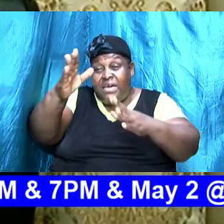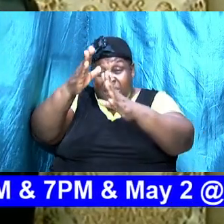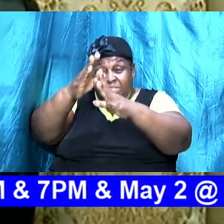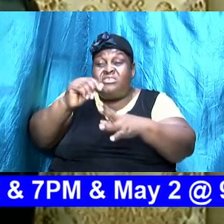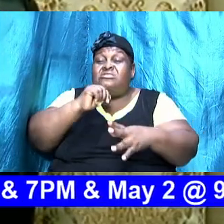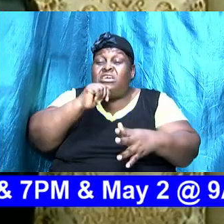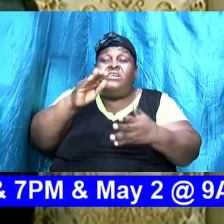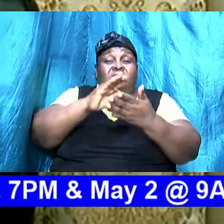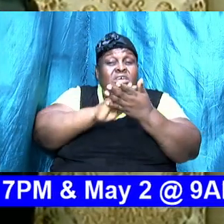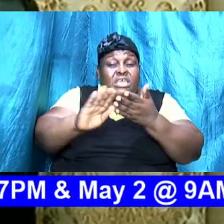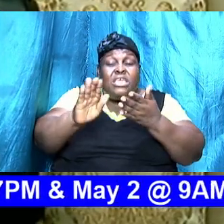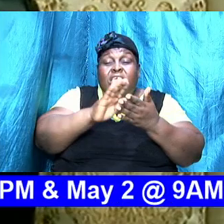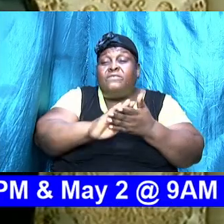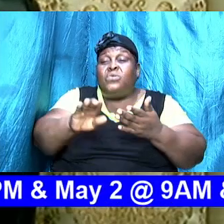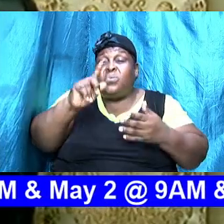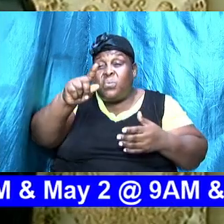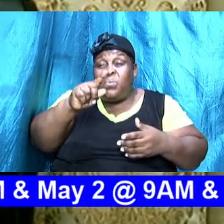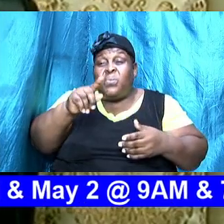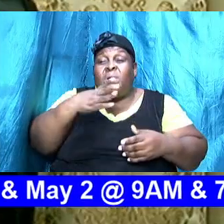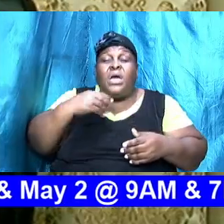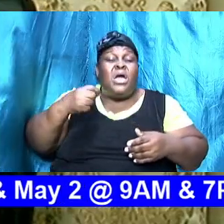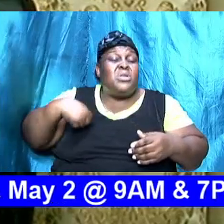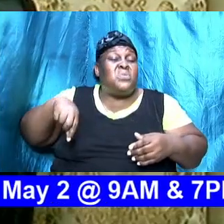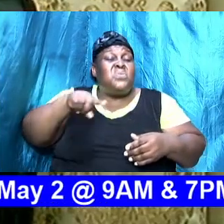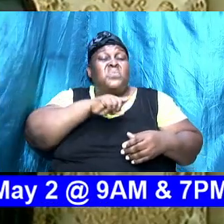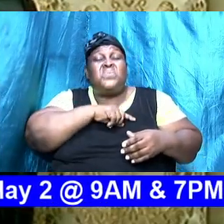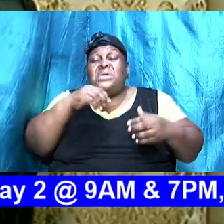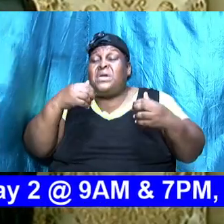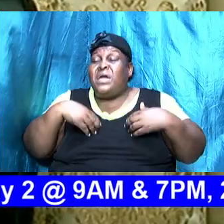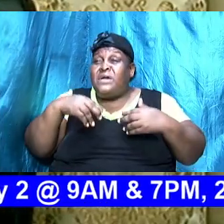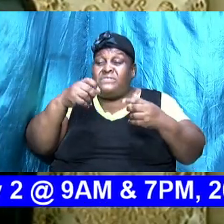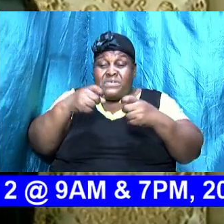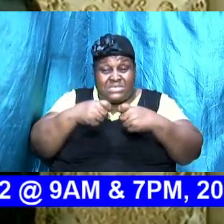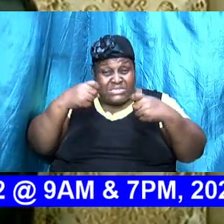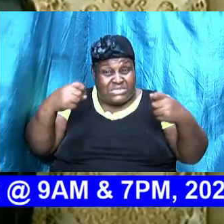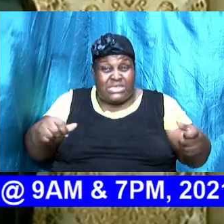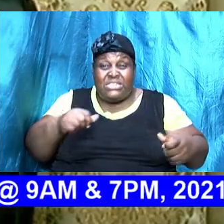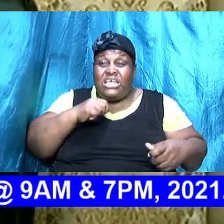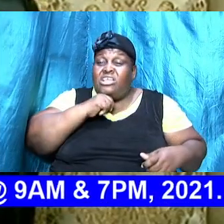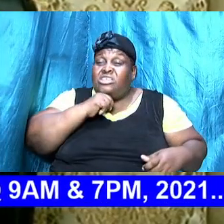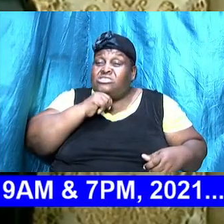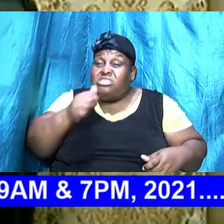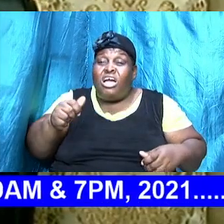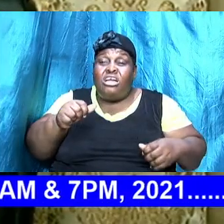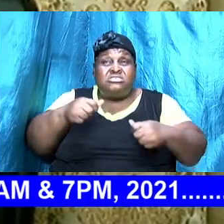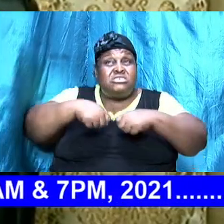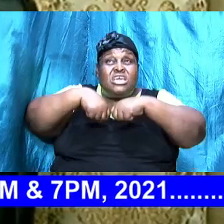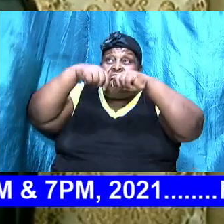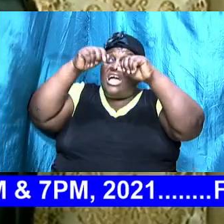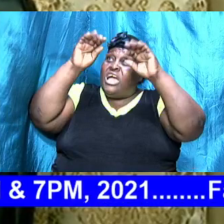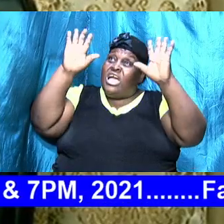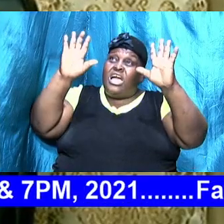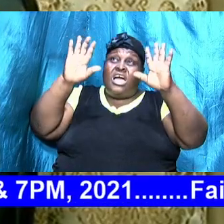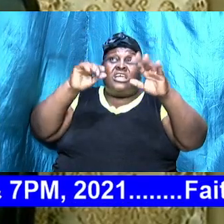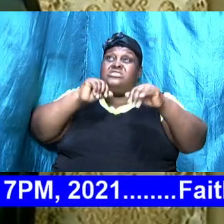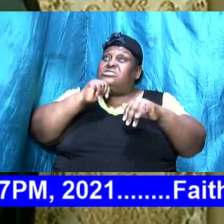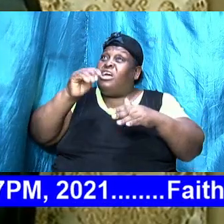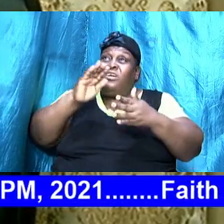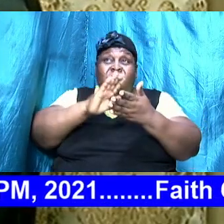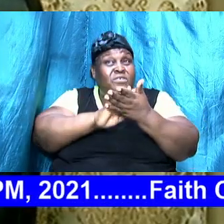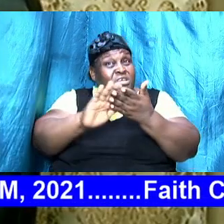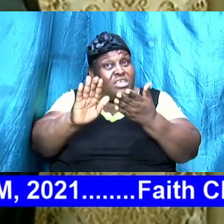have sins that are unconfessed and or unforgiven,